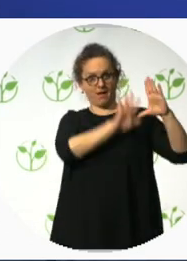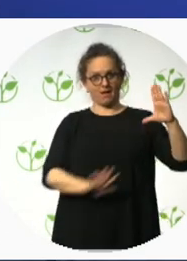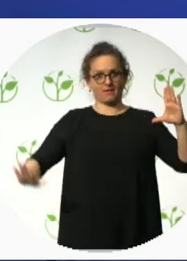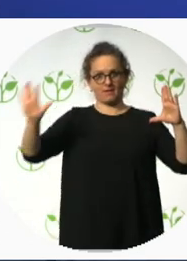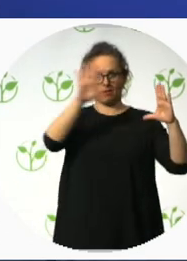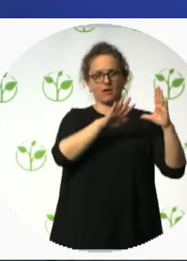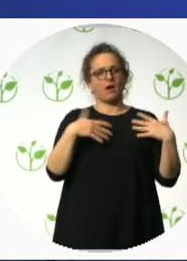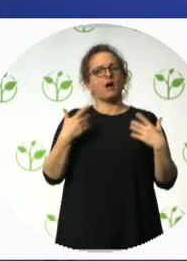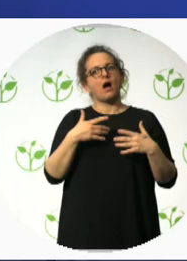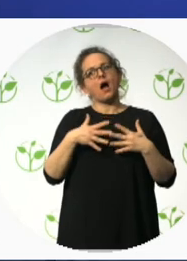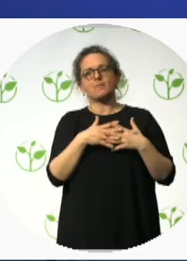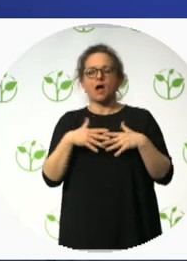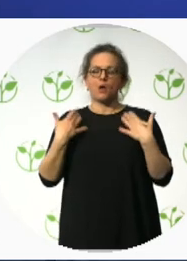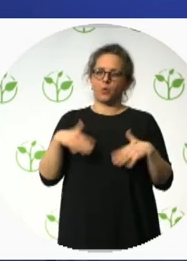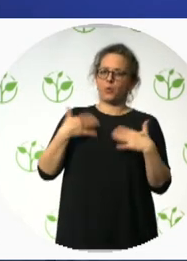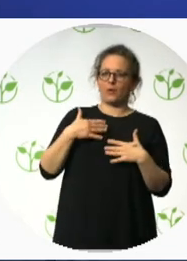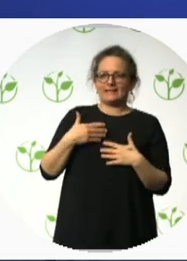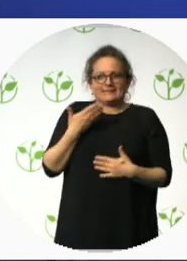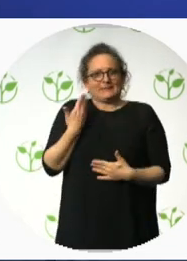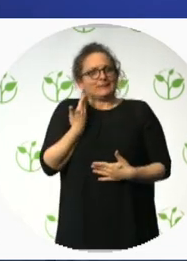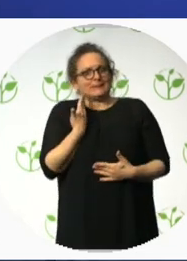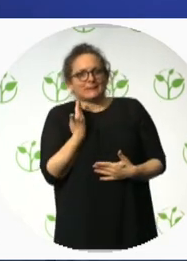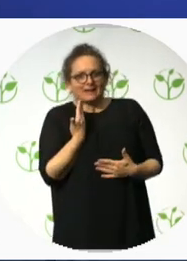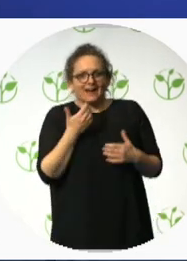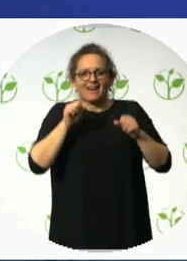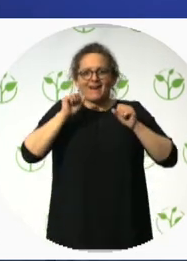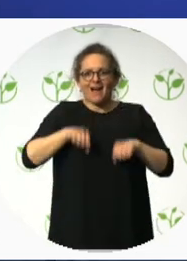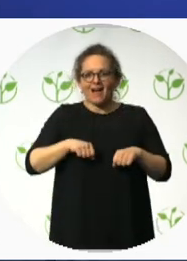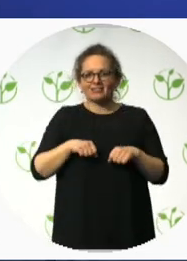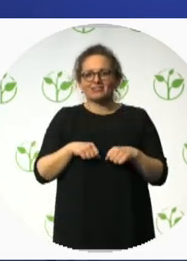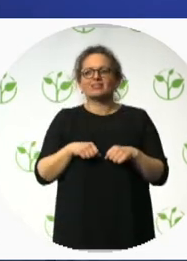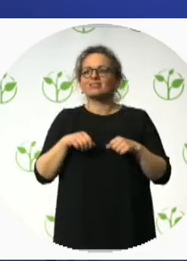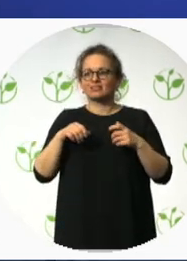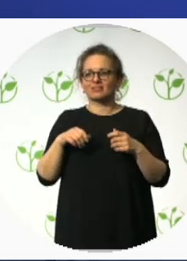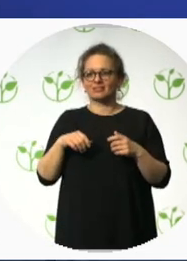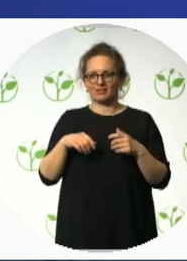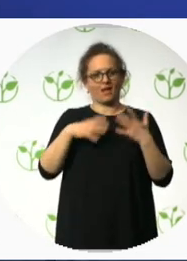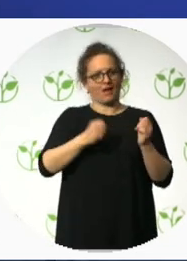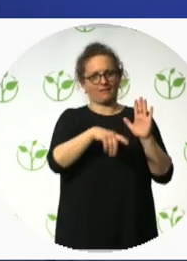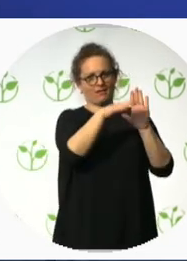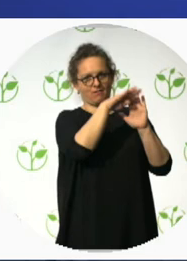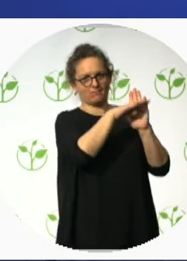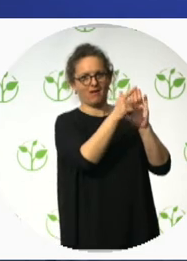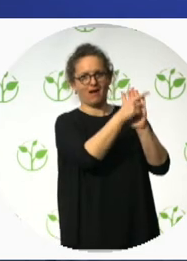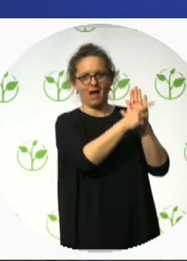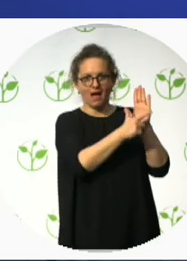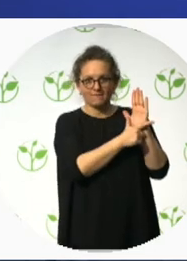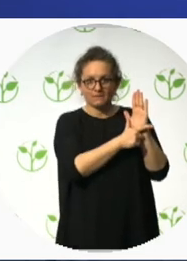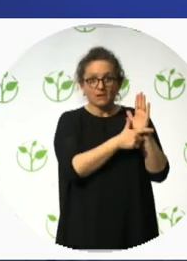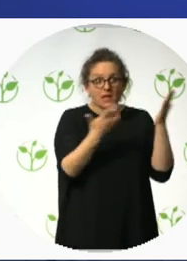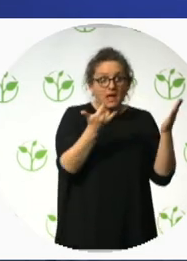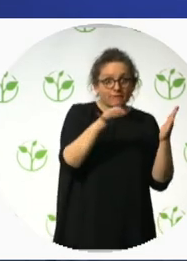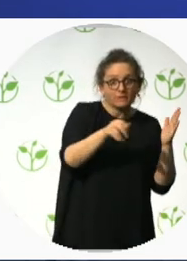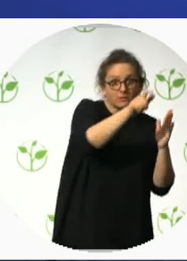laws about accessibility. And if a student is identified in school as needing a